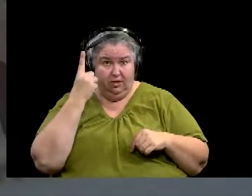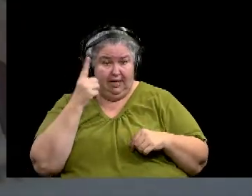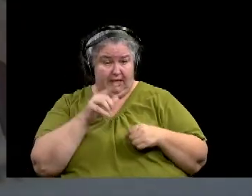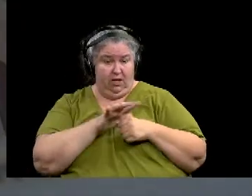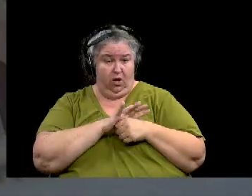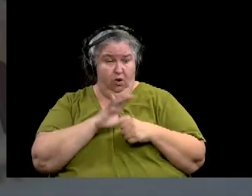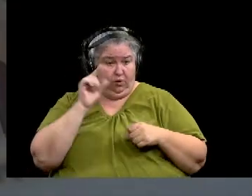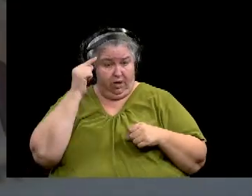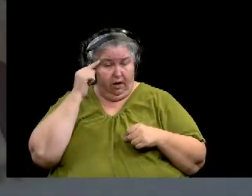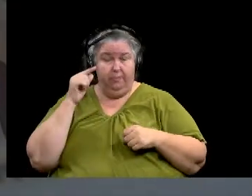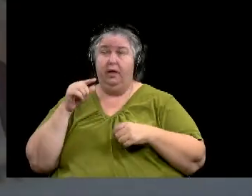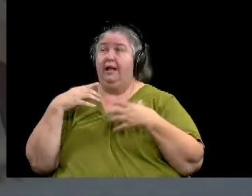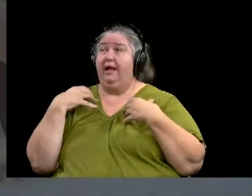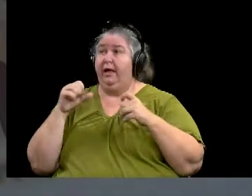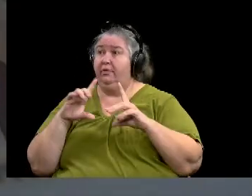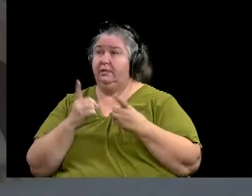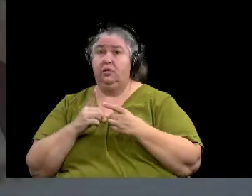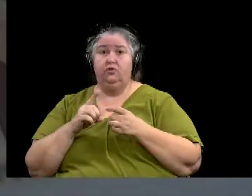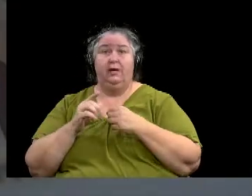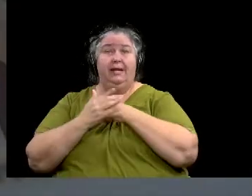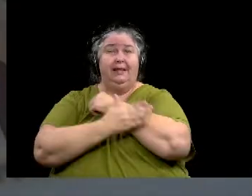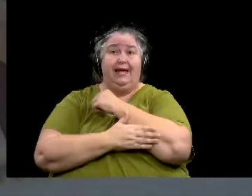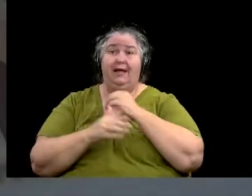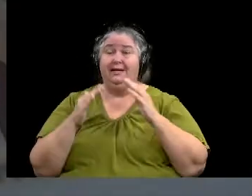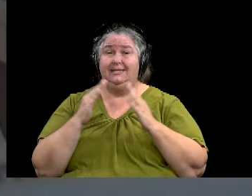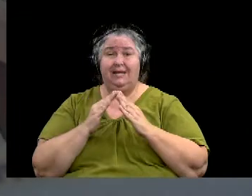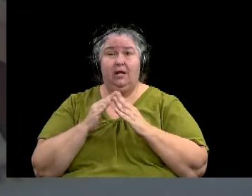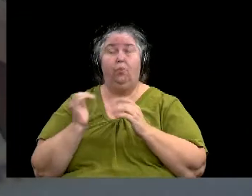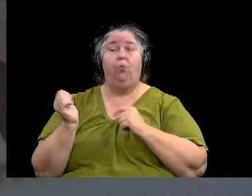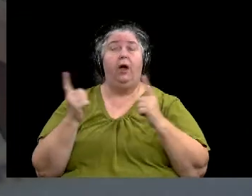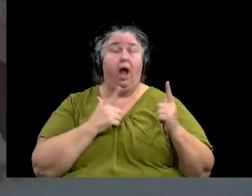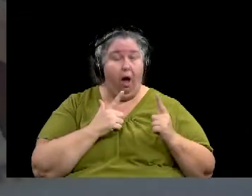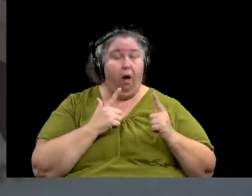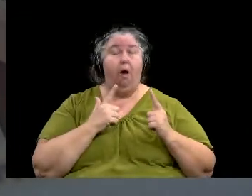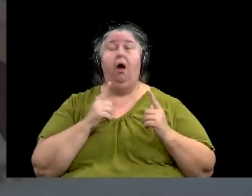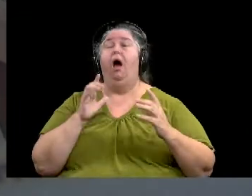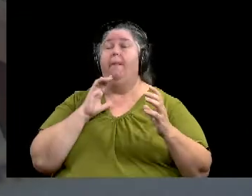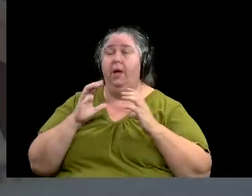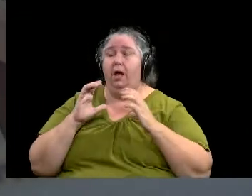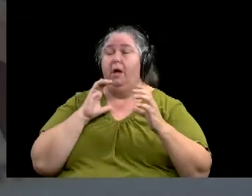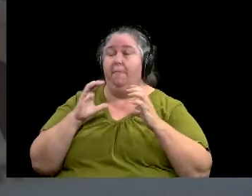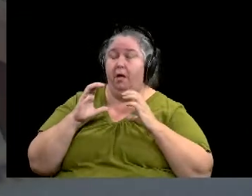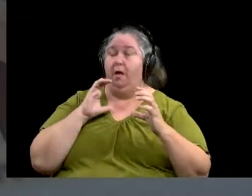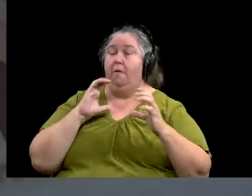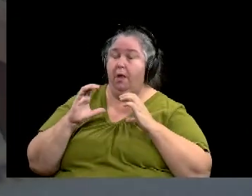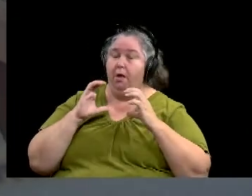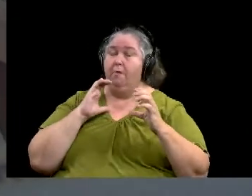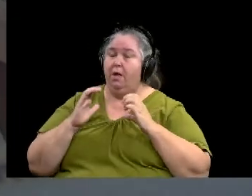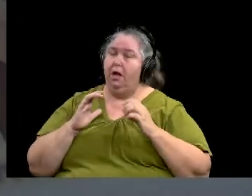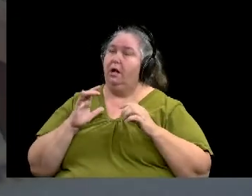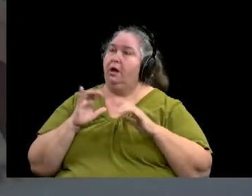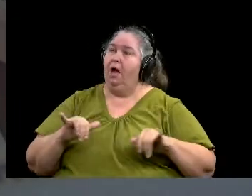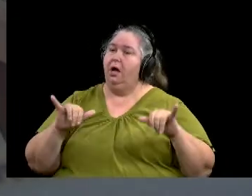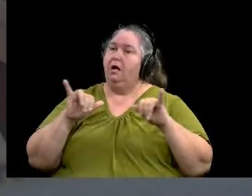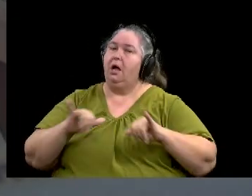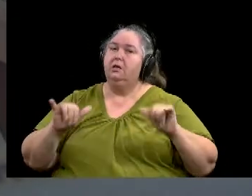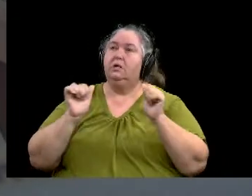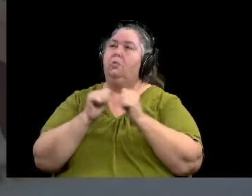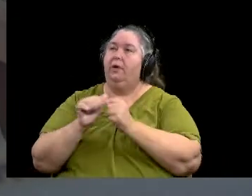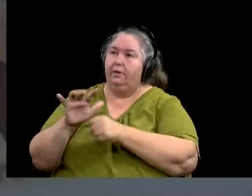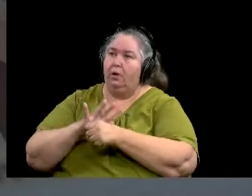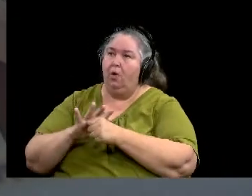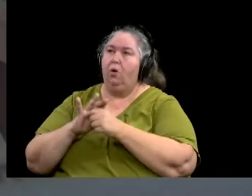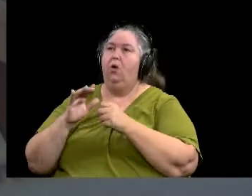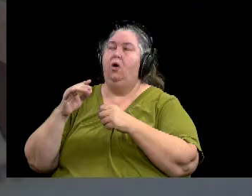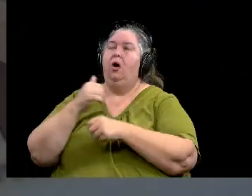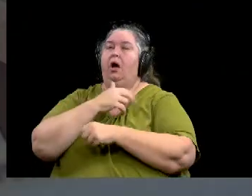all in frequent communication with our local hospitals to ensure that we're working